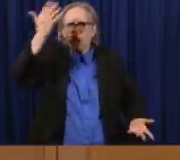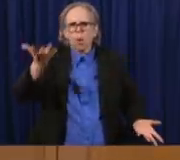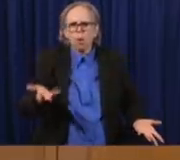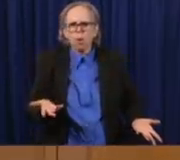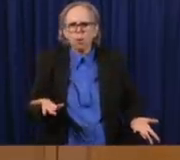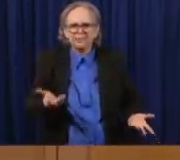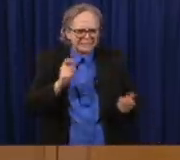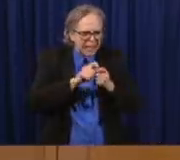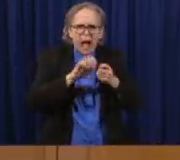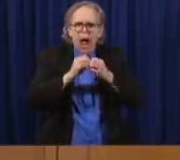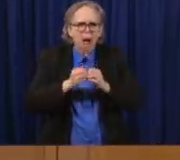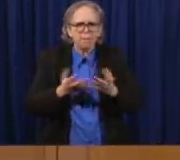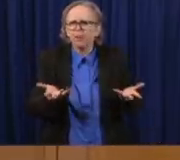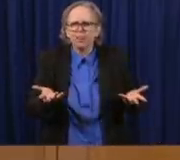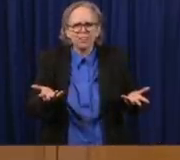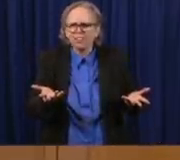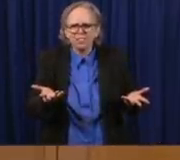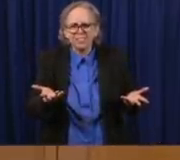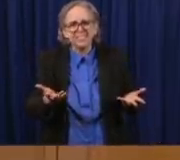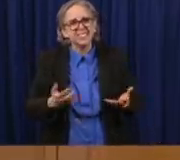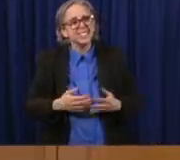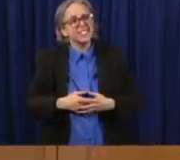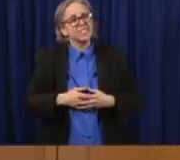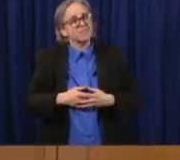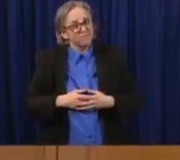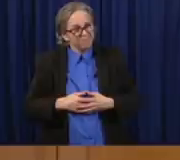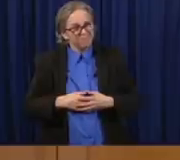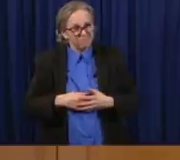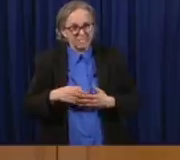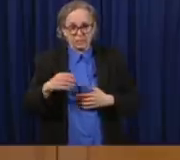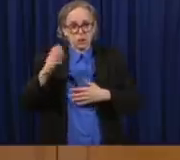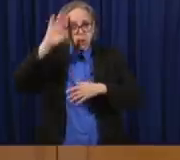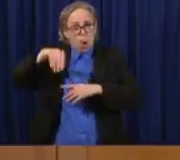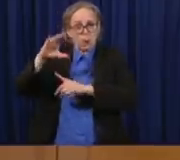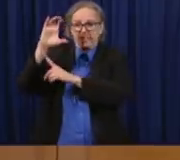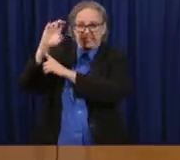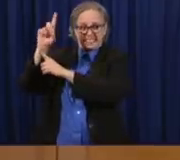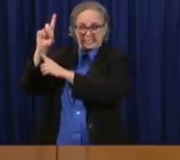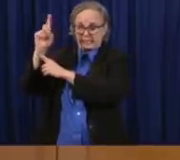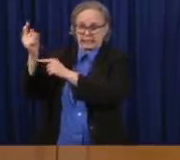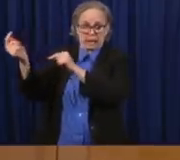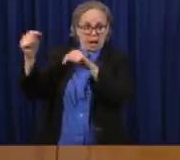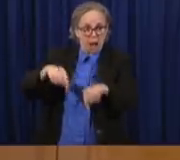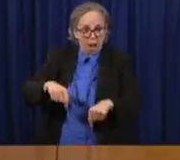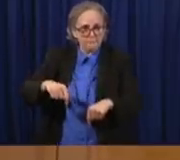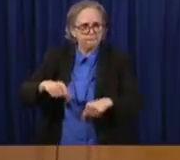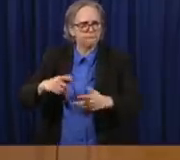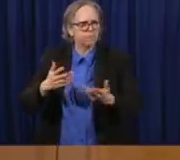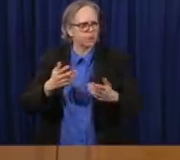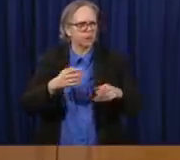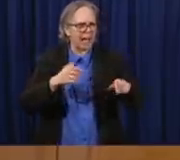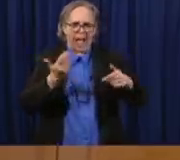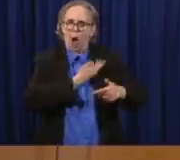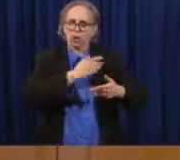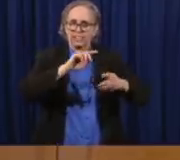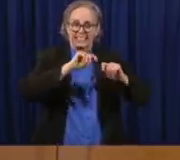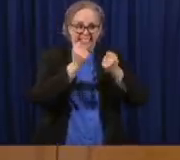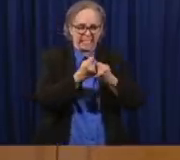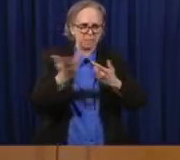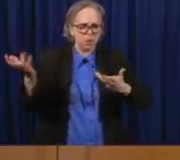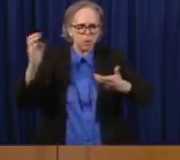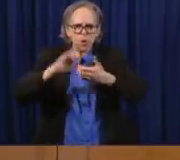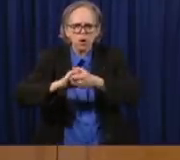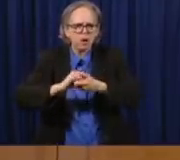site working with their teams. They're going into rural areas. They're going into work with nursing homes. And we'll also